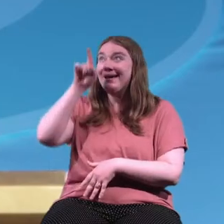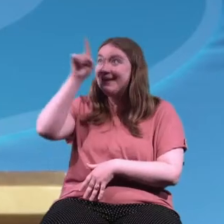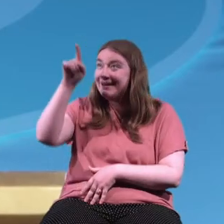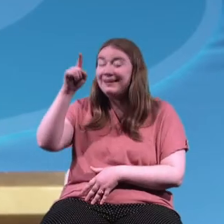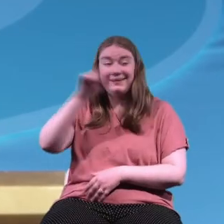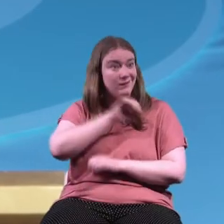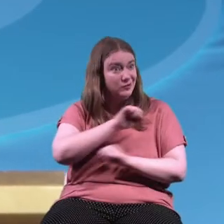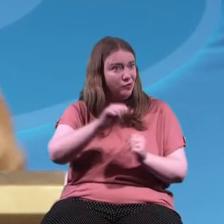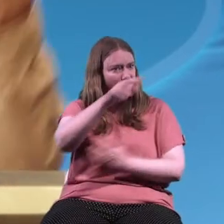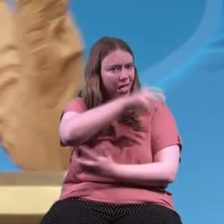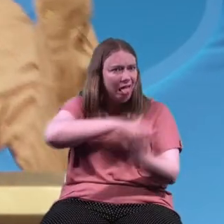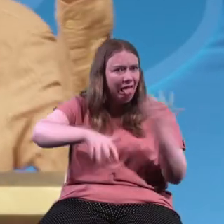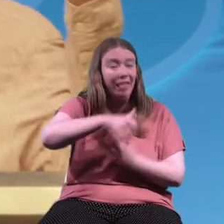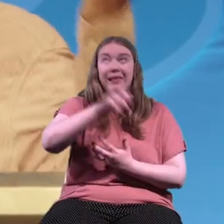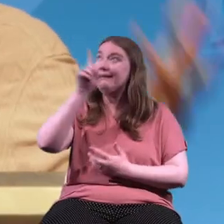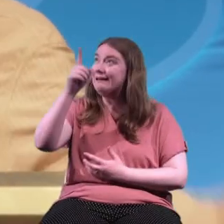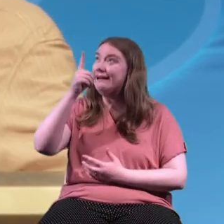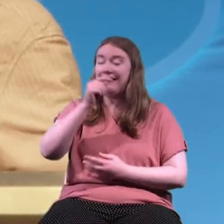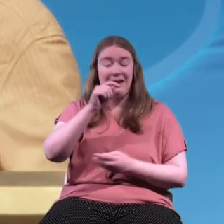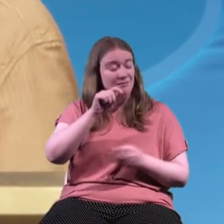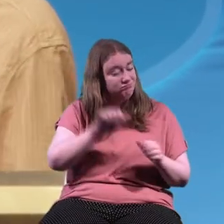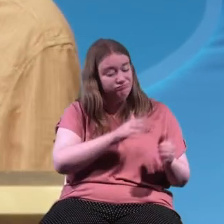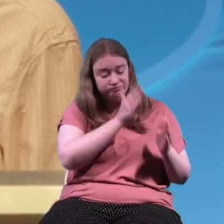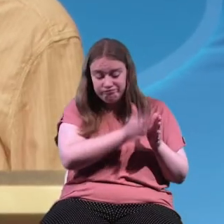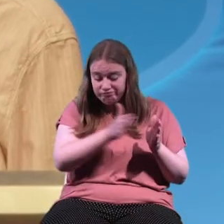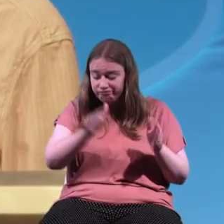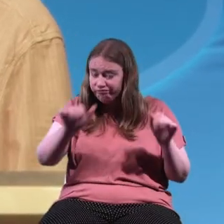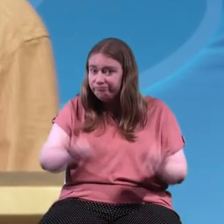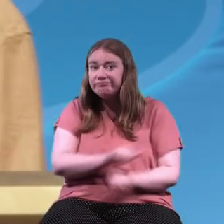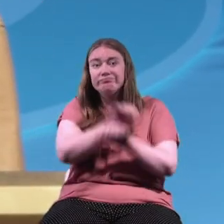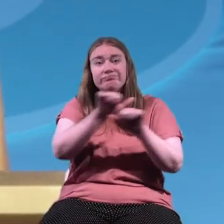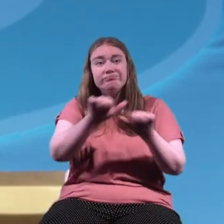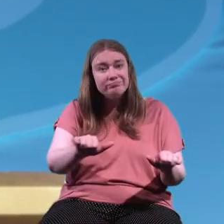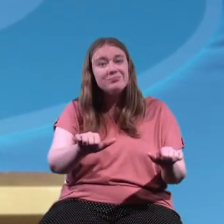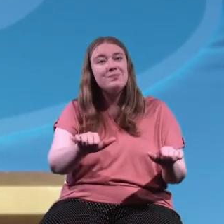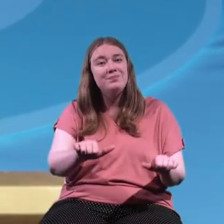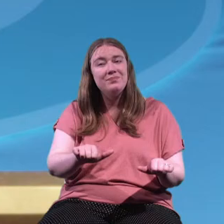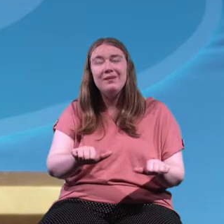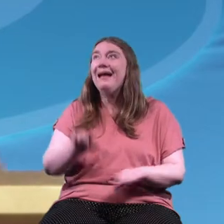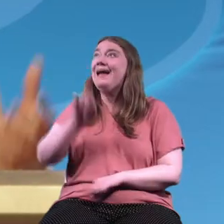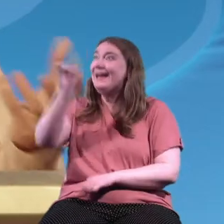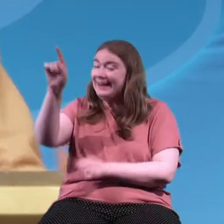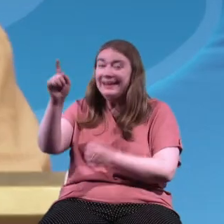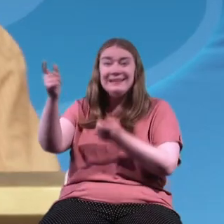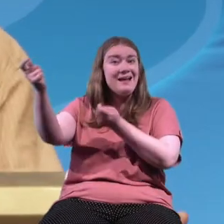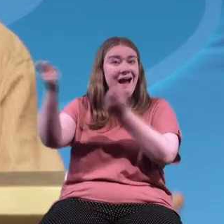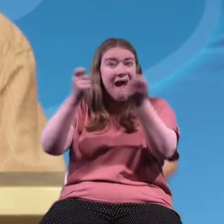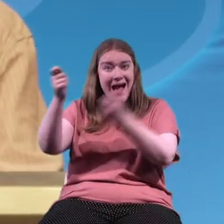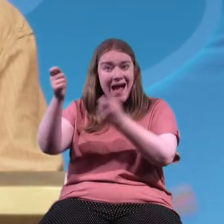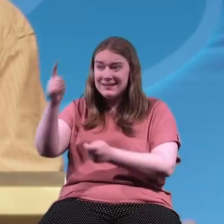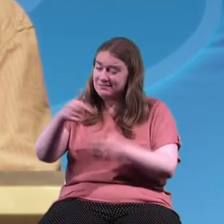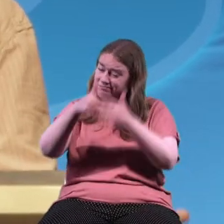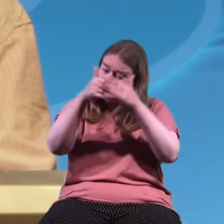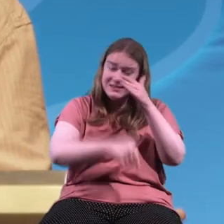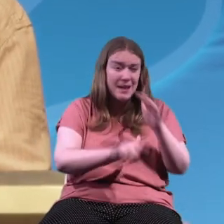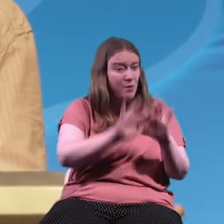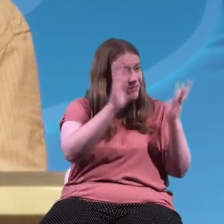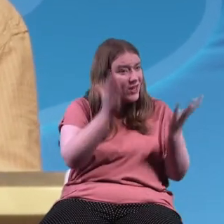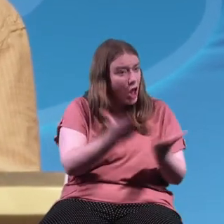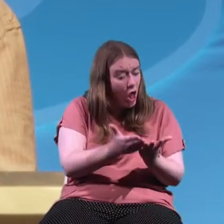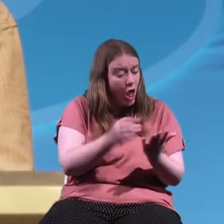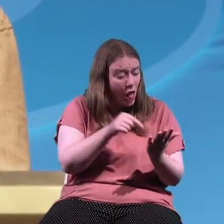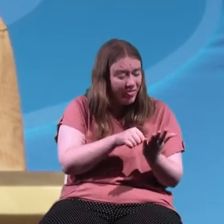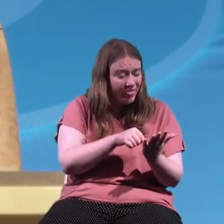chaos. In his hands are the depths of the earth, says the psalm, and in his hands are the depths of